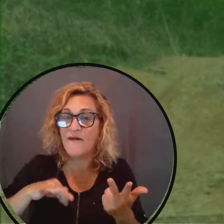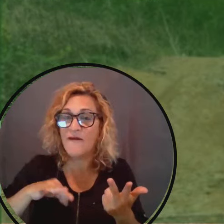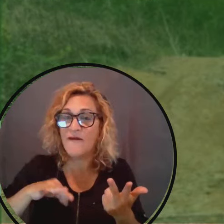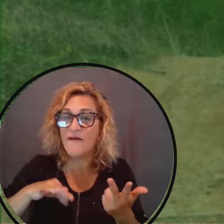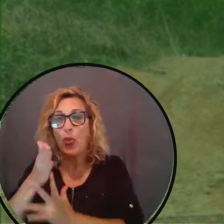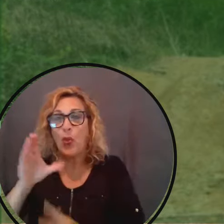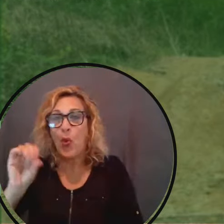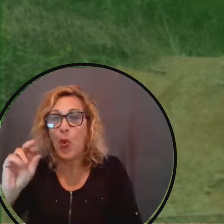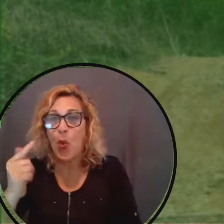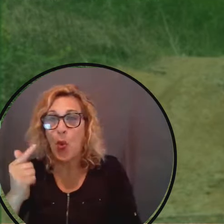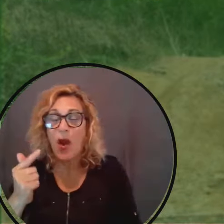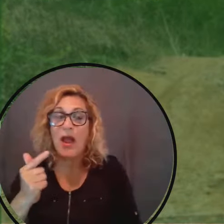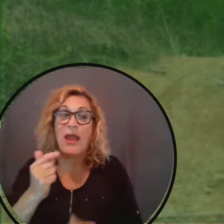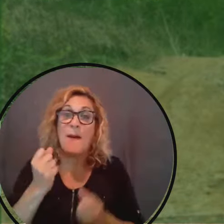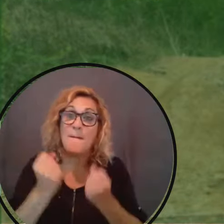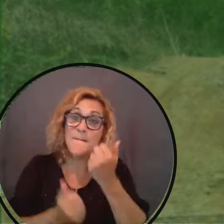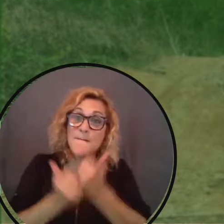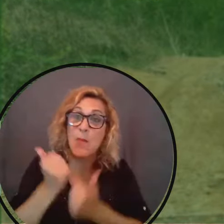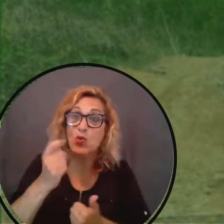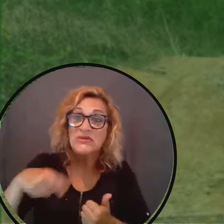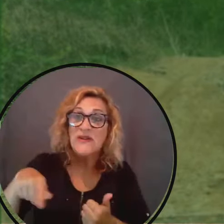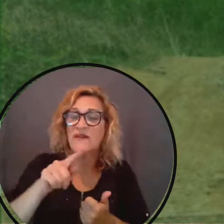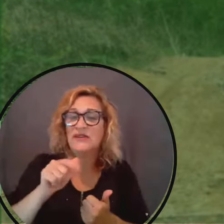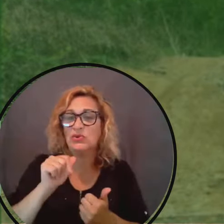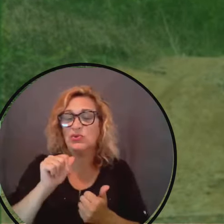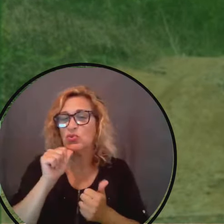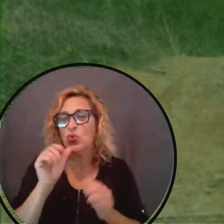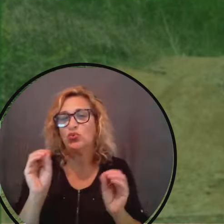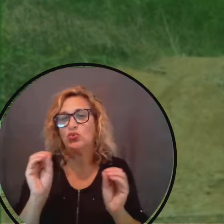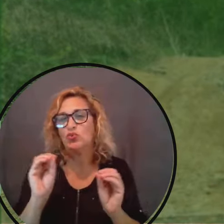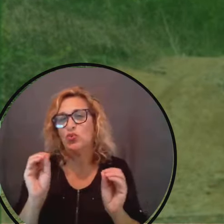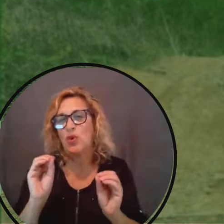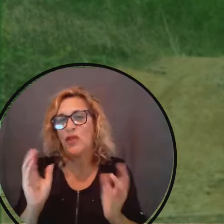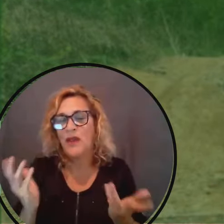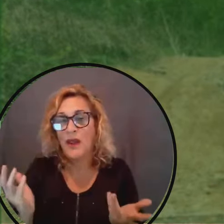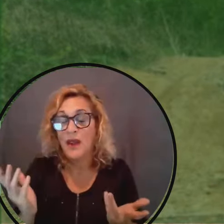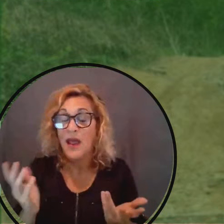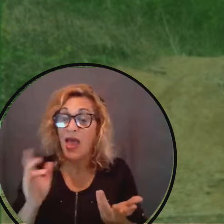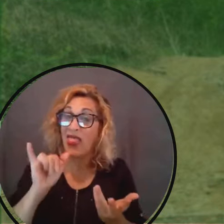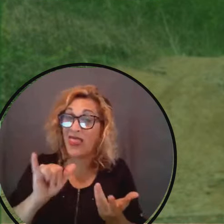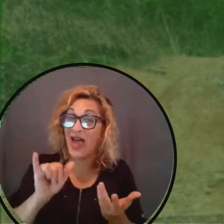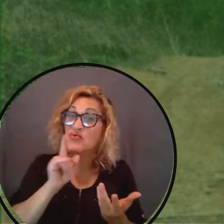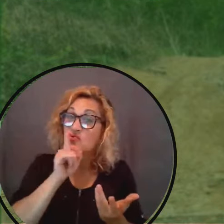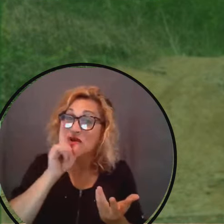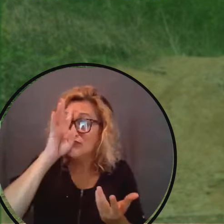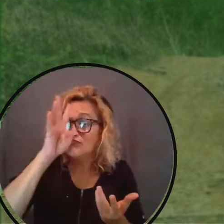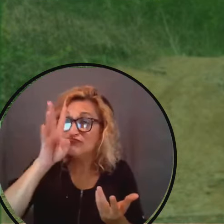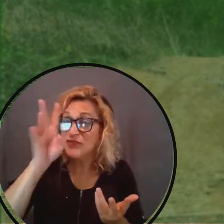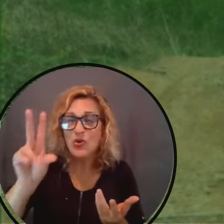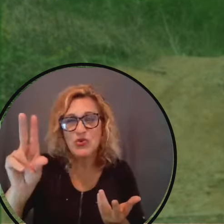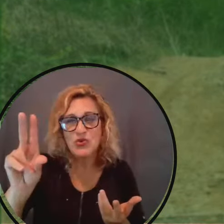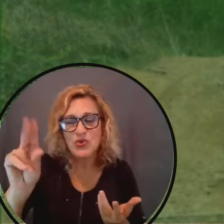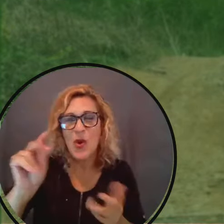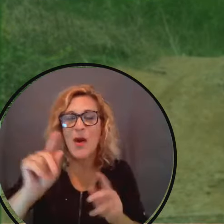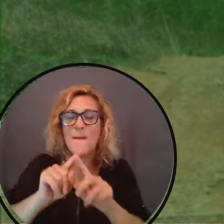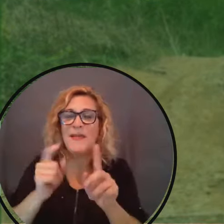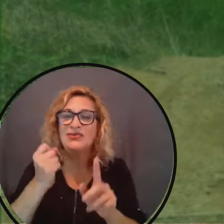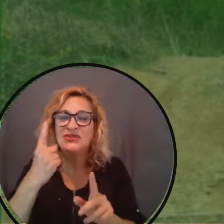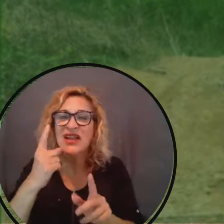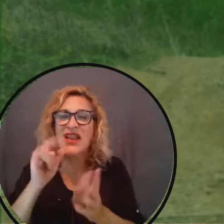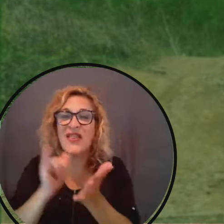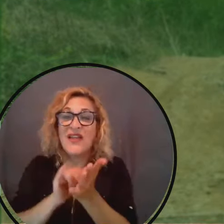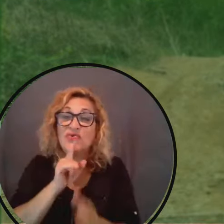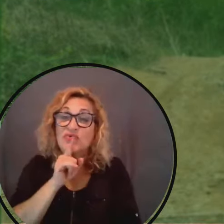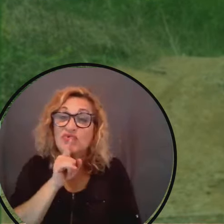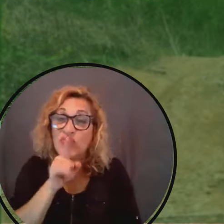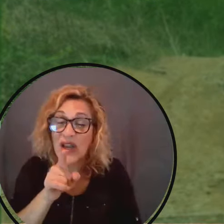of do very little. And that is by design, right? And the reality, next slide, please, is, of course, what we